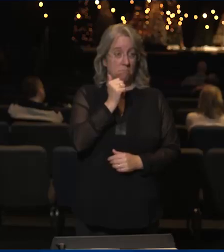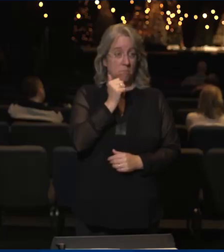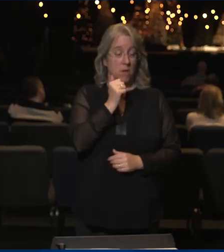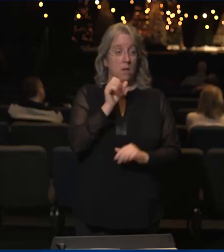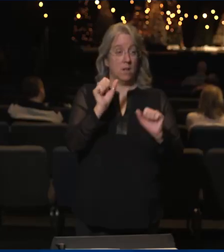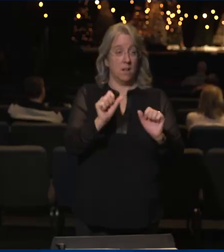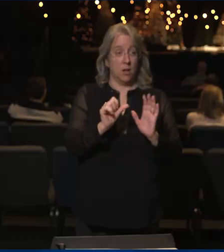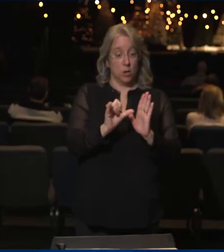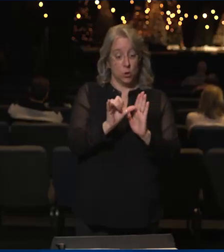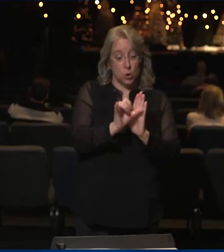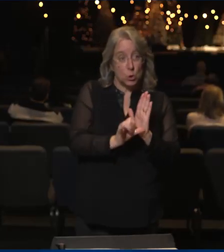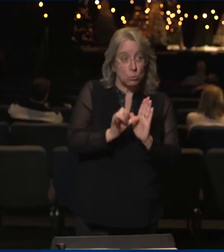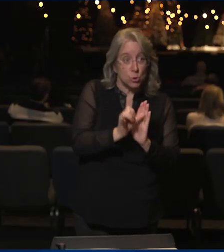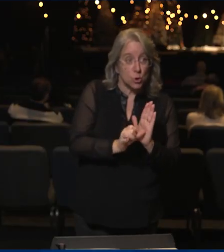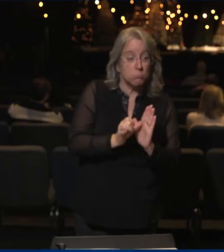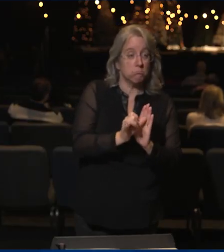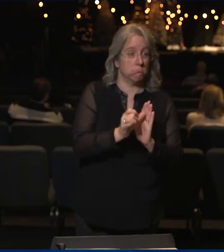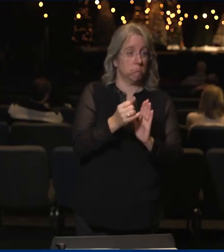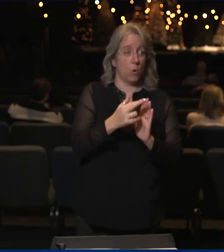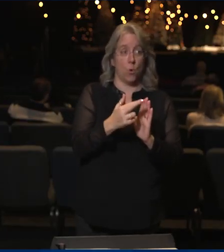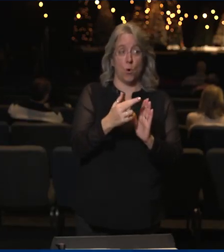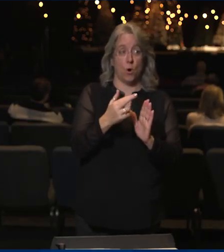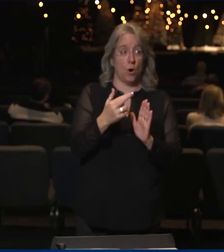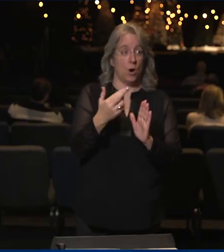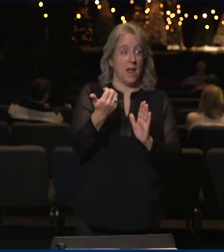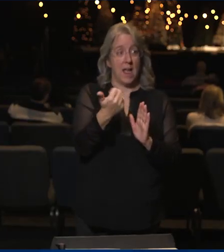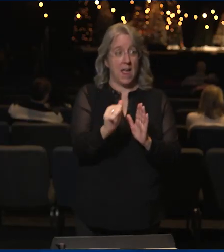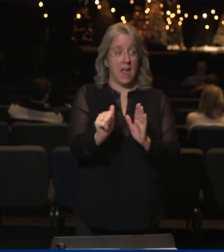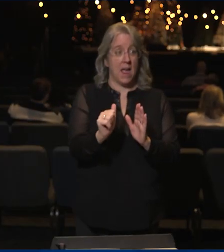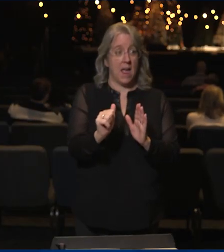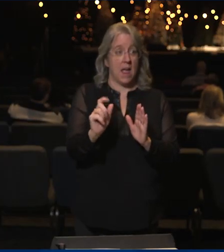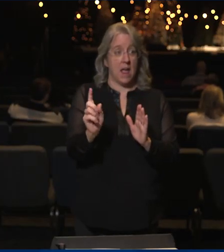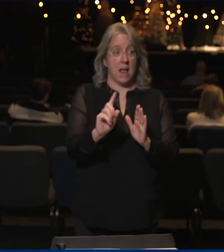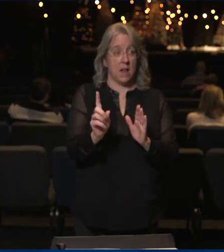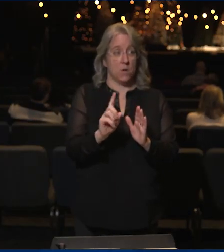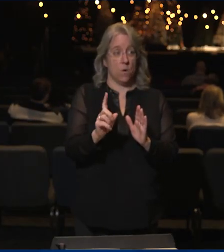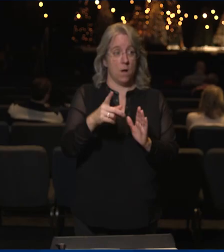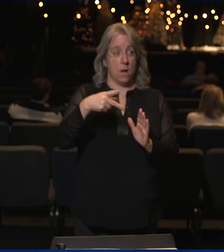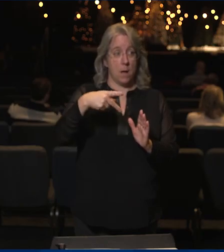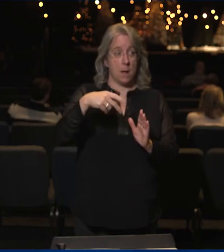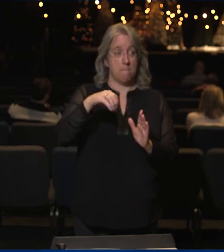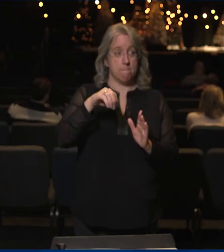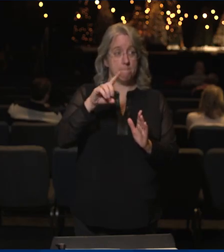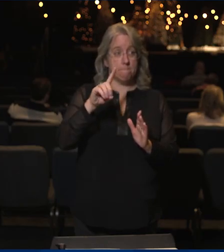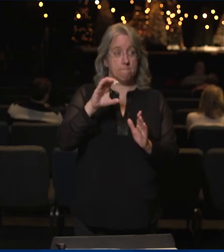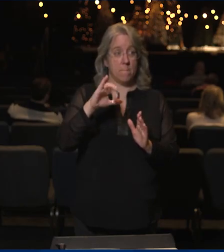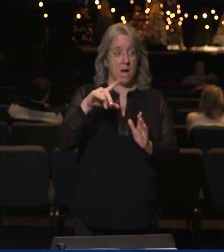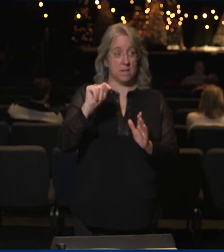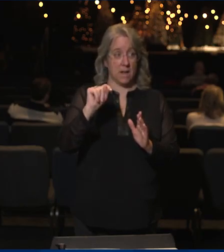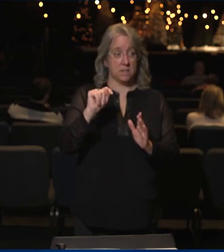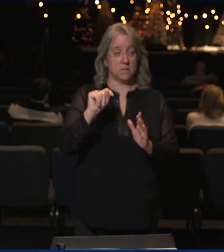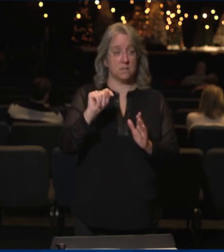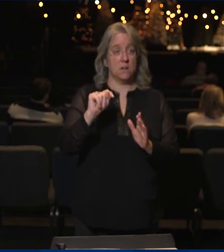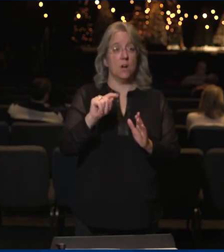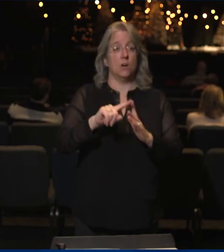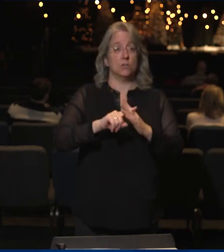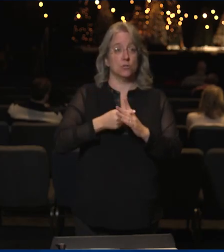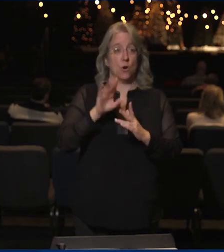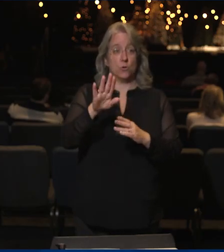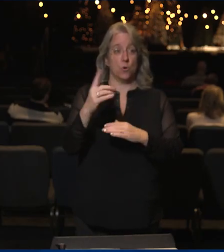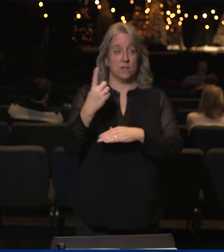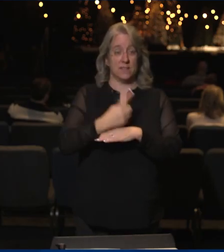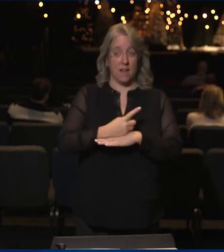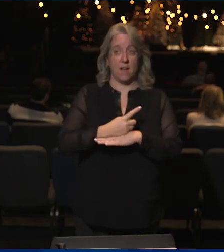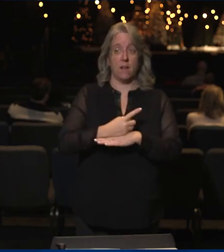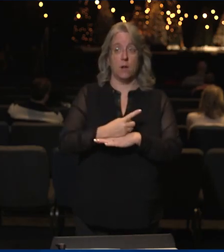on YouTube, you can get on any place, you get a podcast, and just start your day. And this is a way to do what